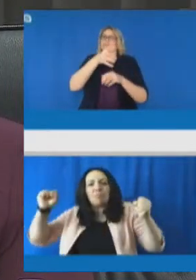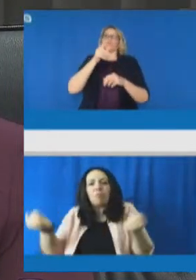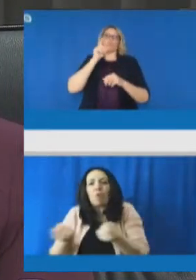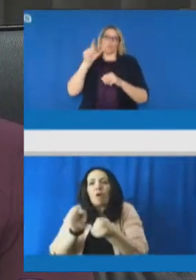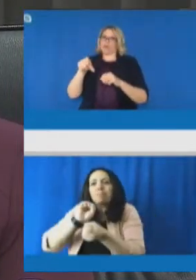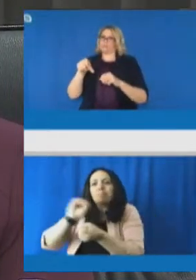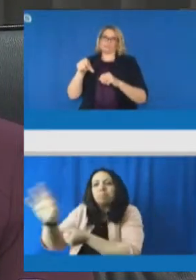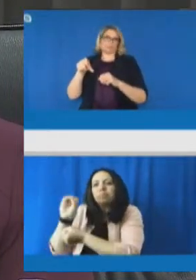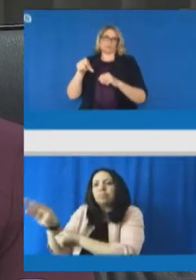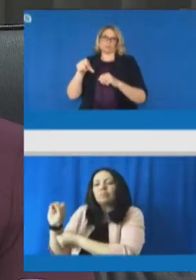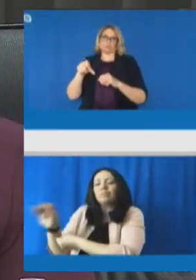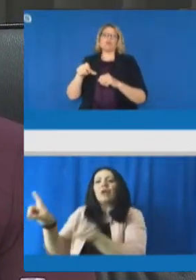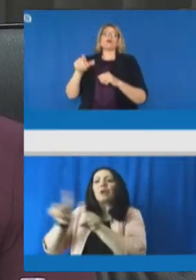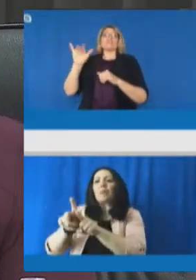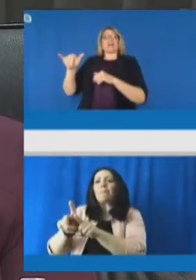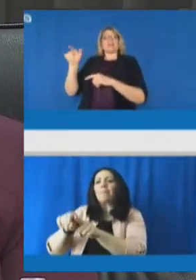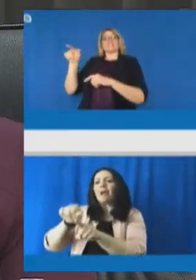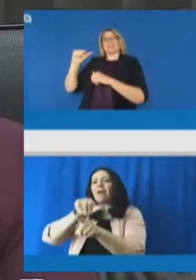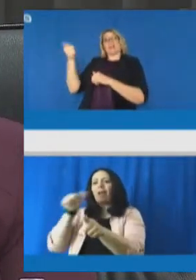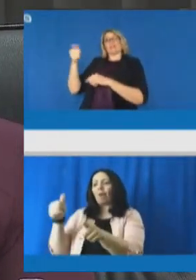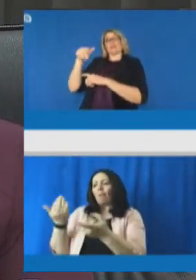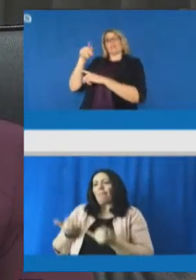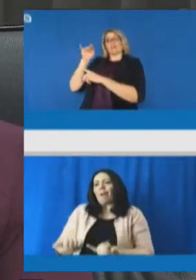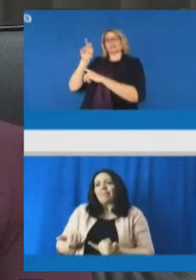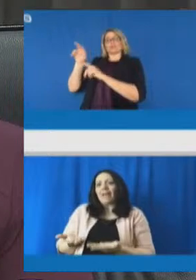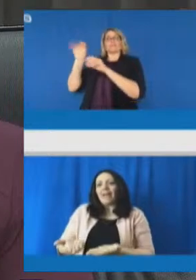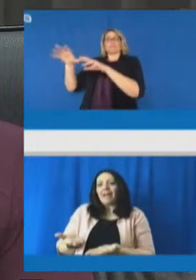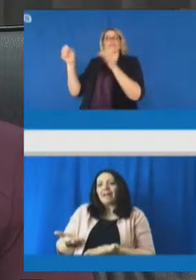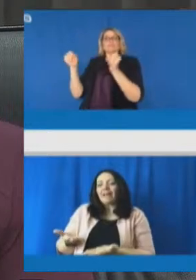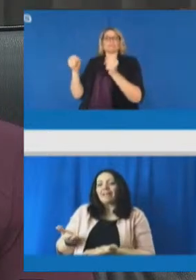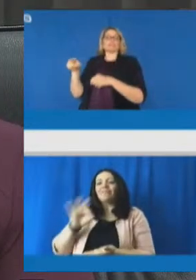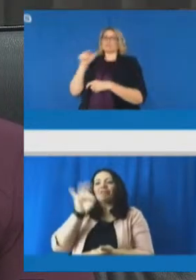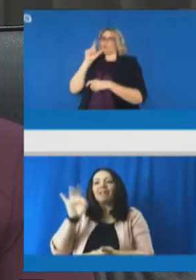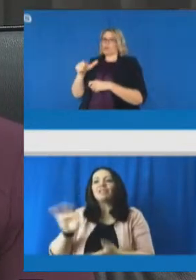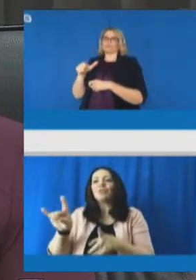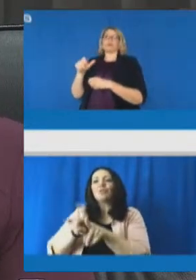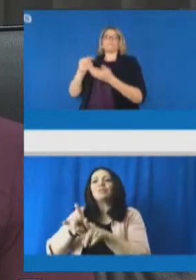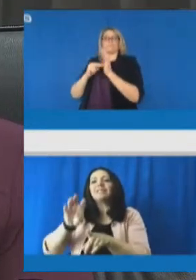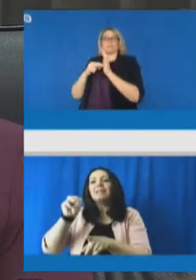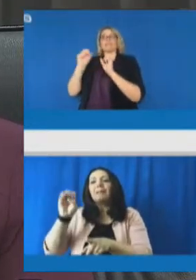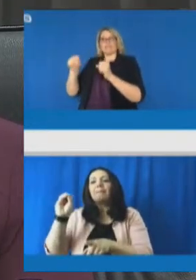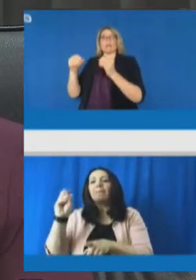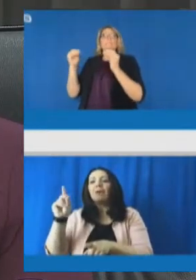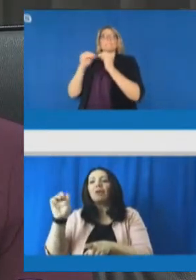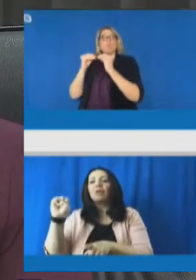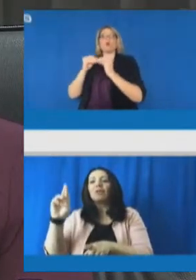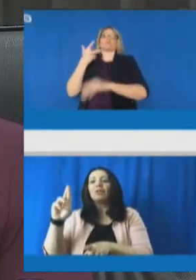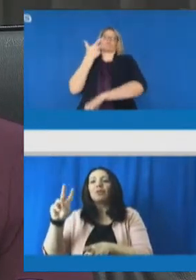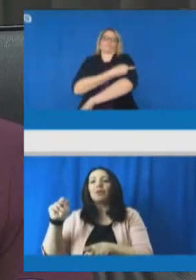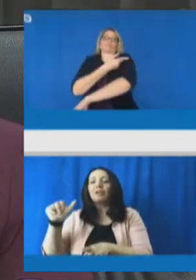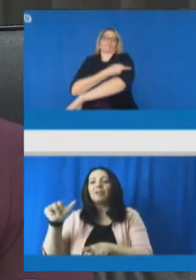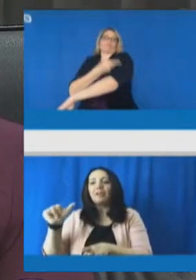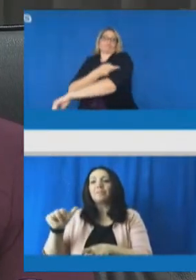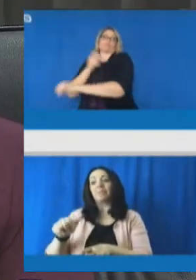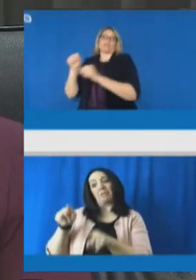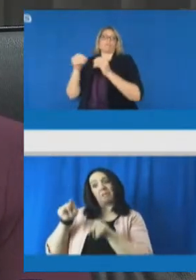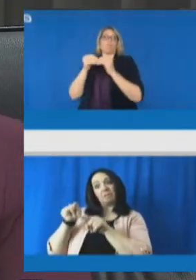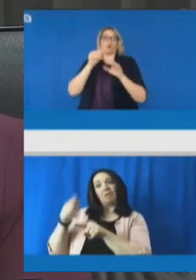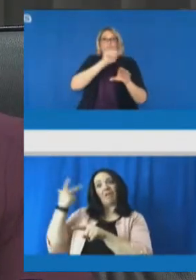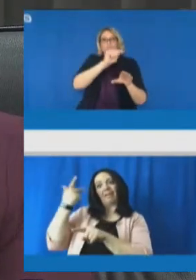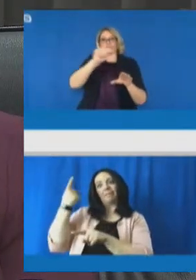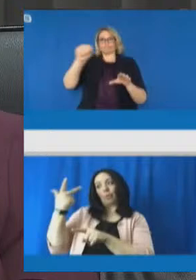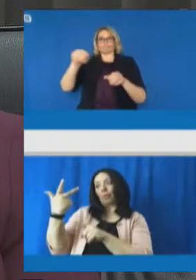65 who are unable to travel to community vaccination clinics. With the recent approval by Health Canada of a fourth